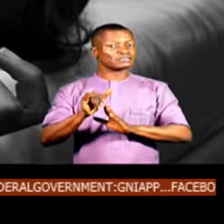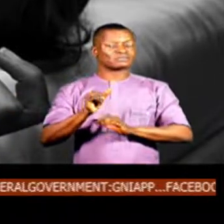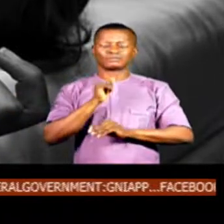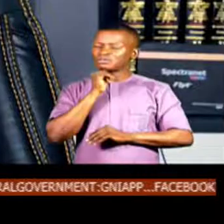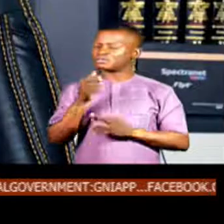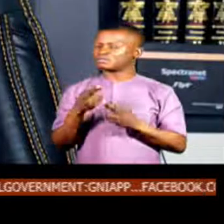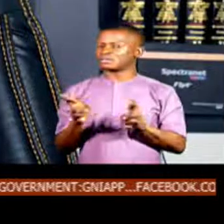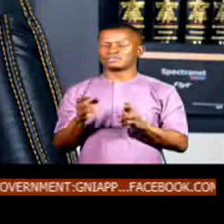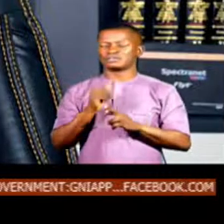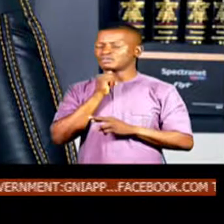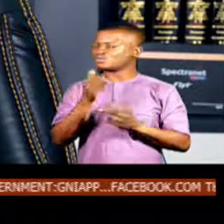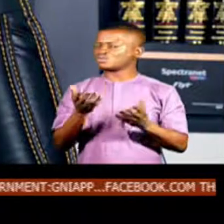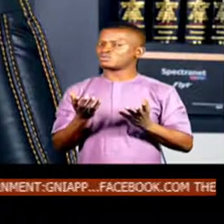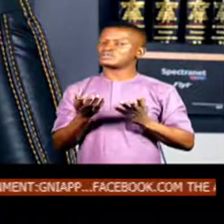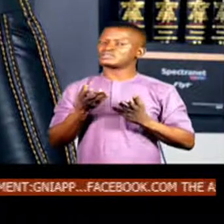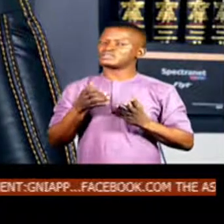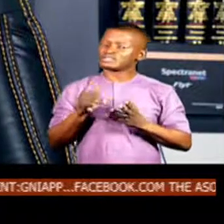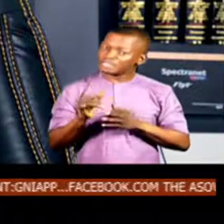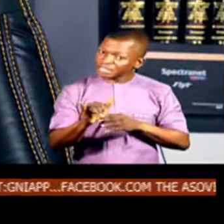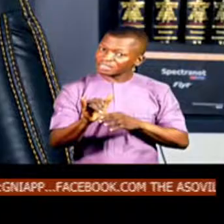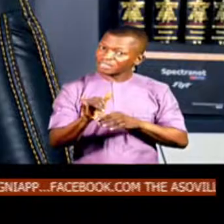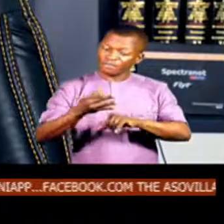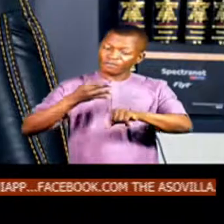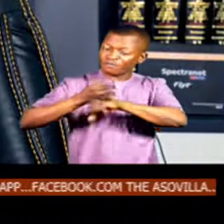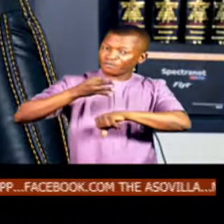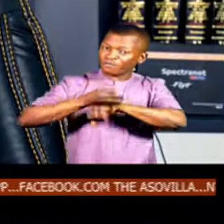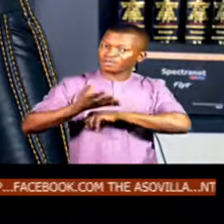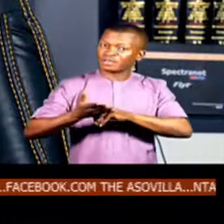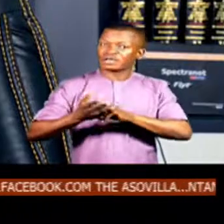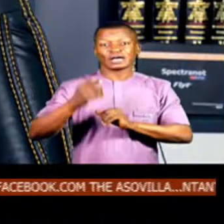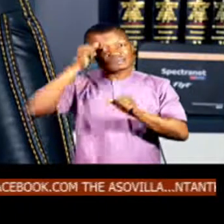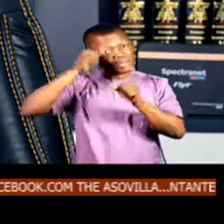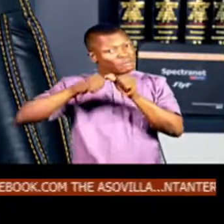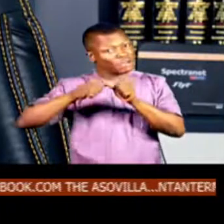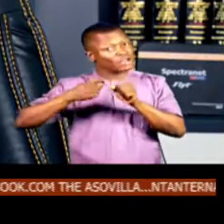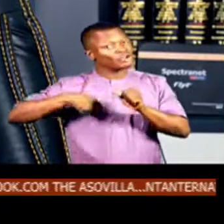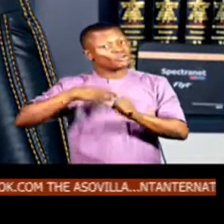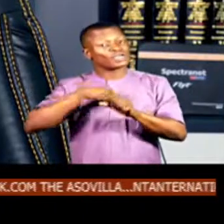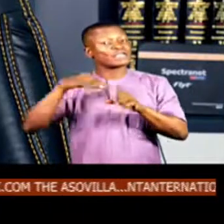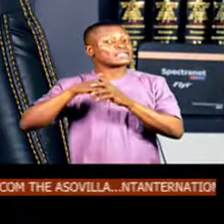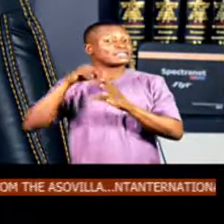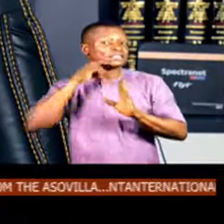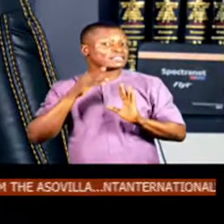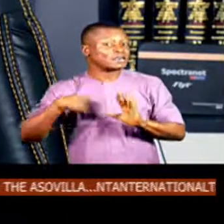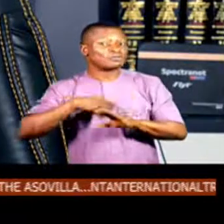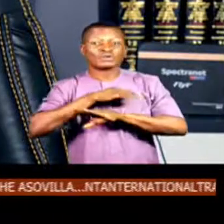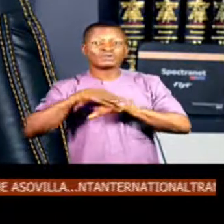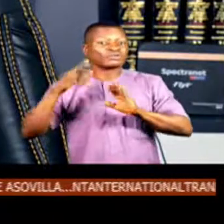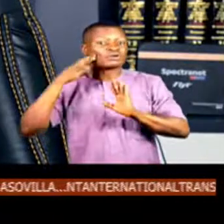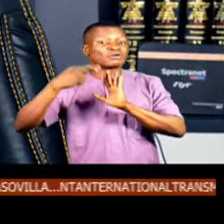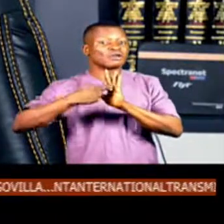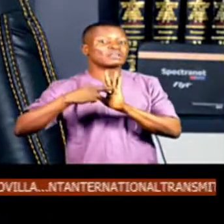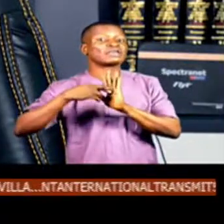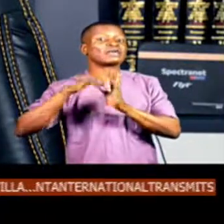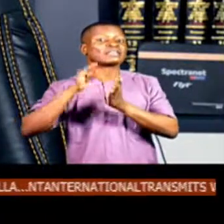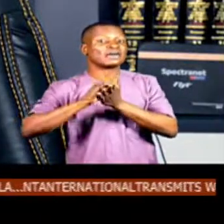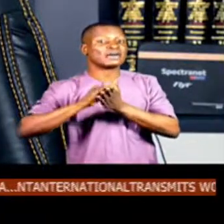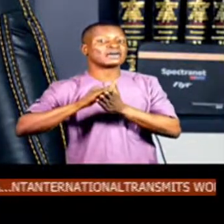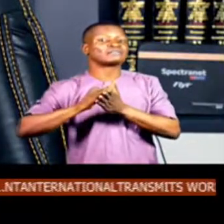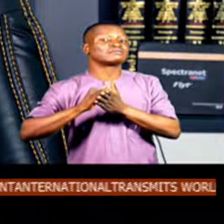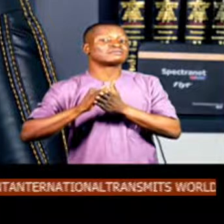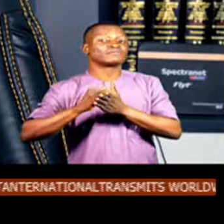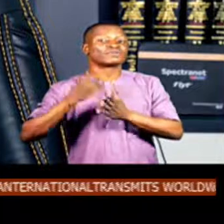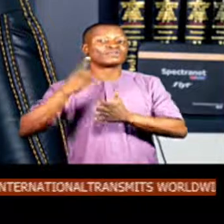don't want it. And for us in Nigeria, we don't recognize what is termed